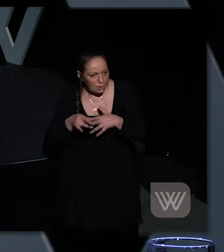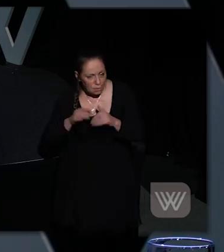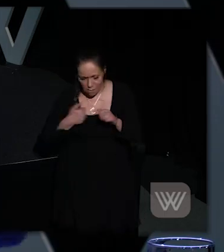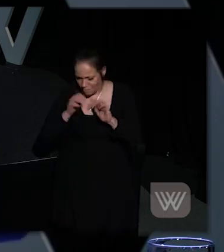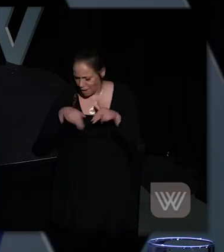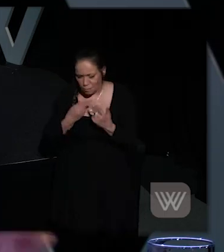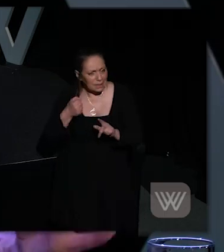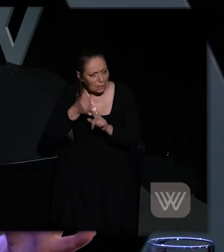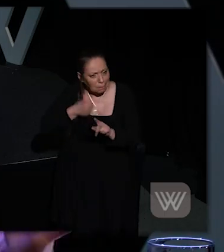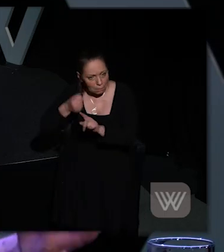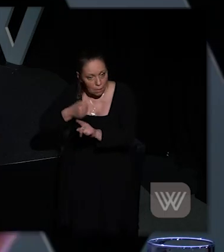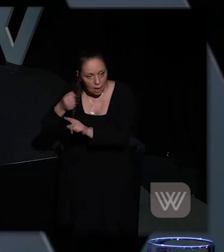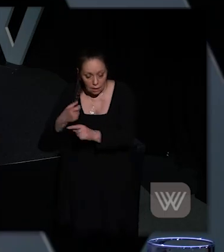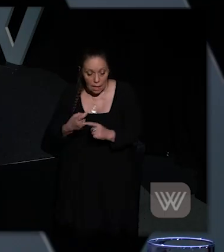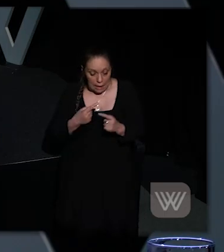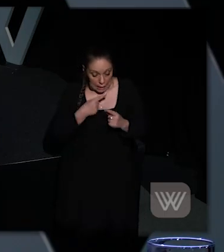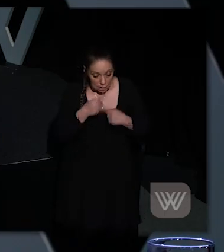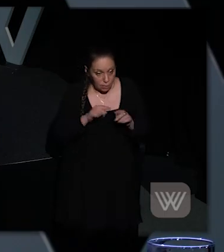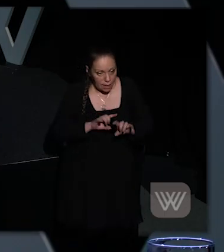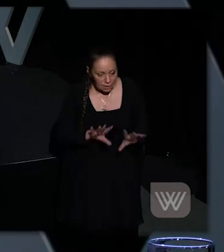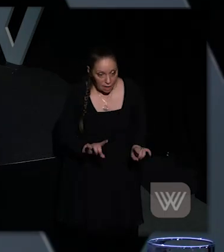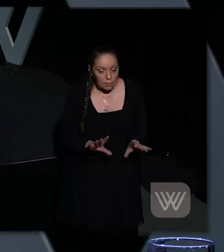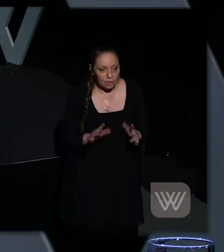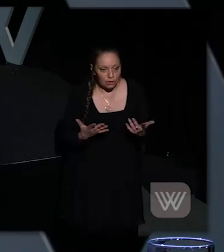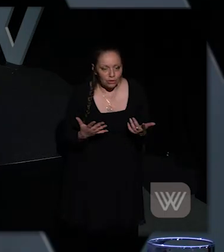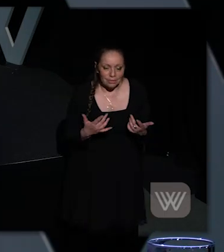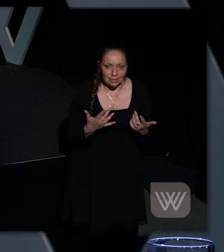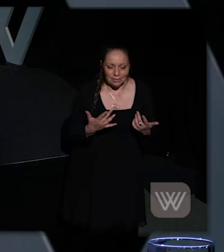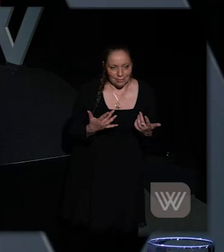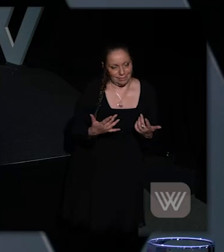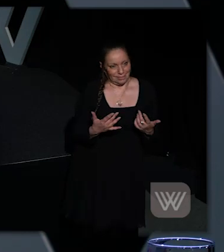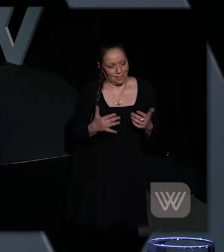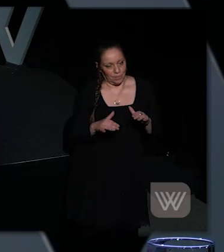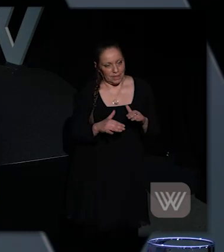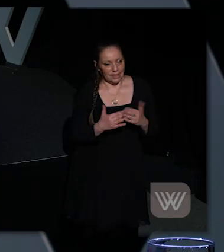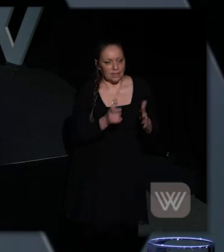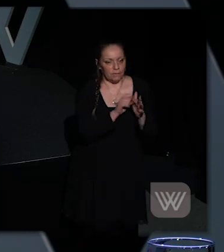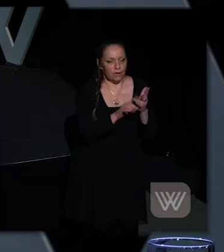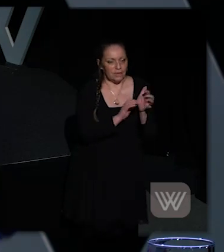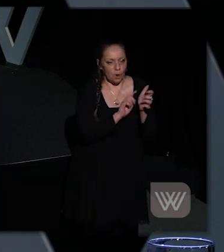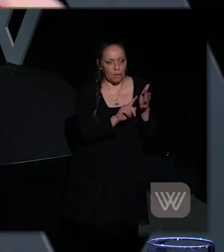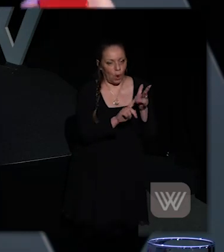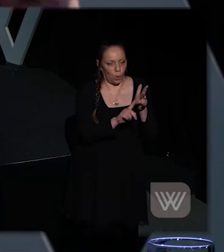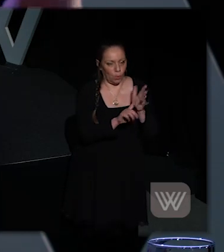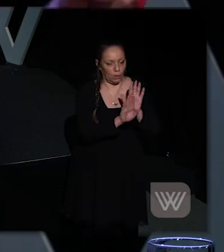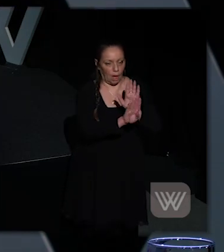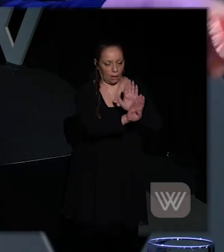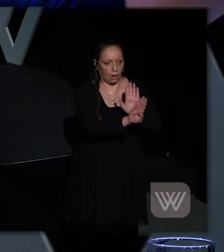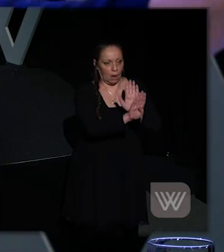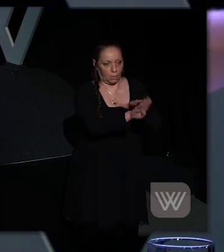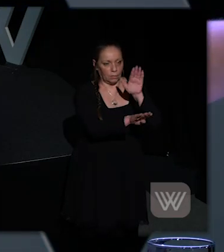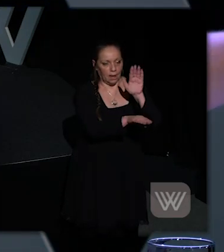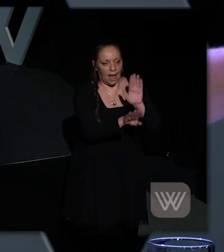know, explaining this damage has an impact. I almost feel like it's the first domino. We just pushed it over and all the